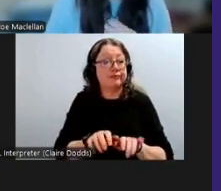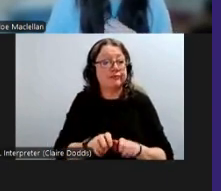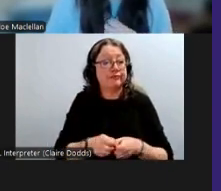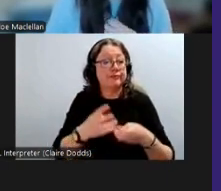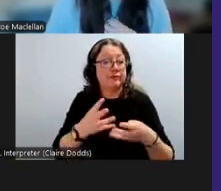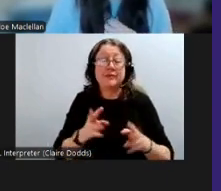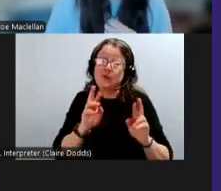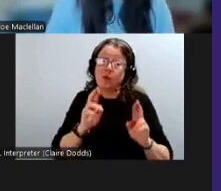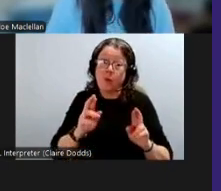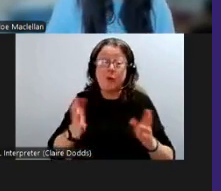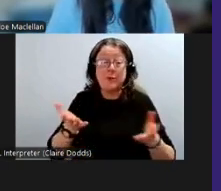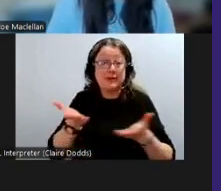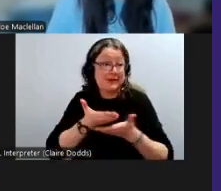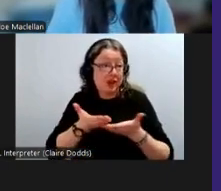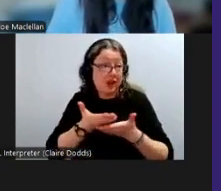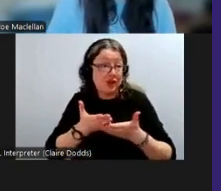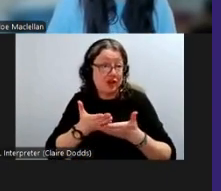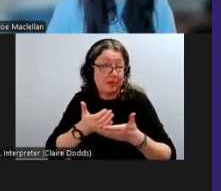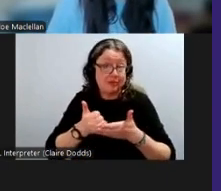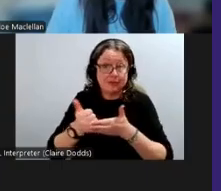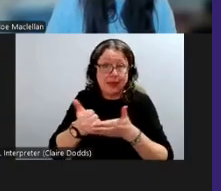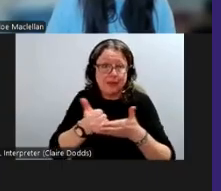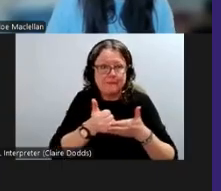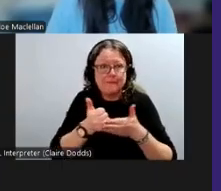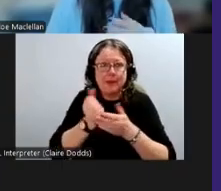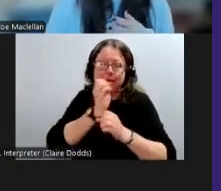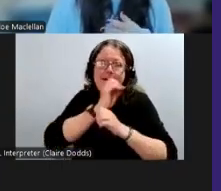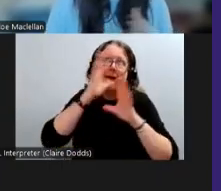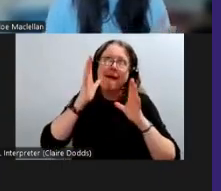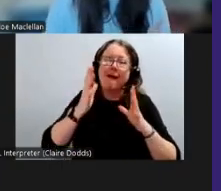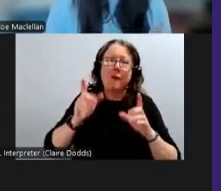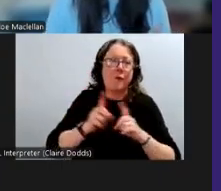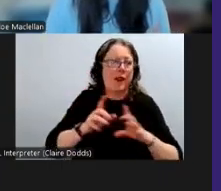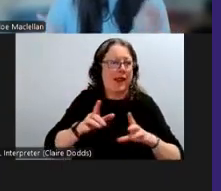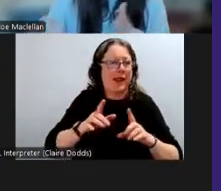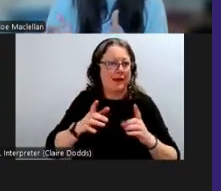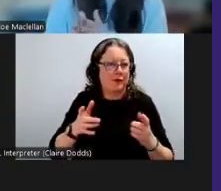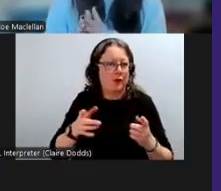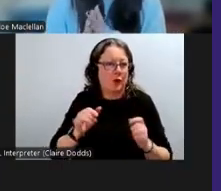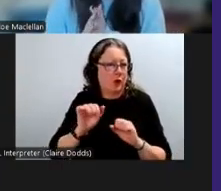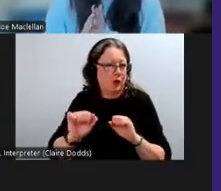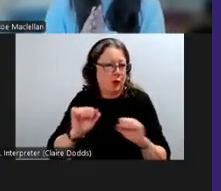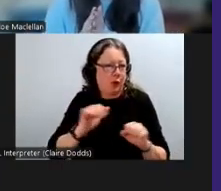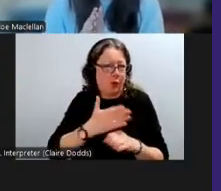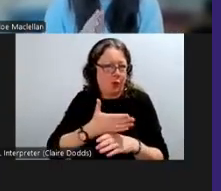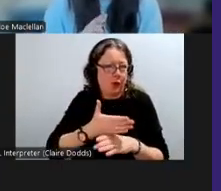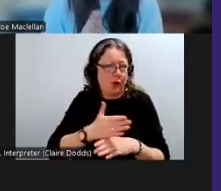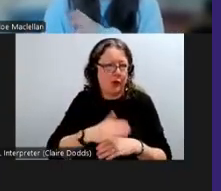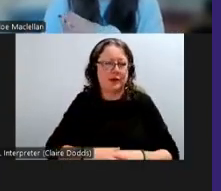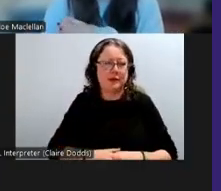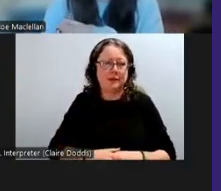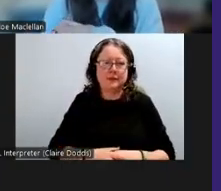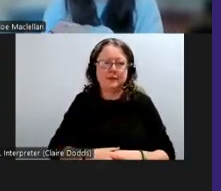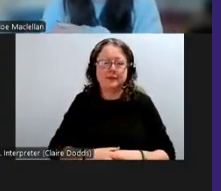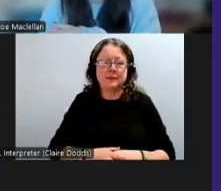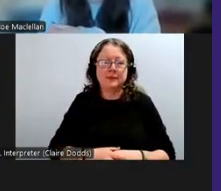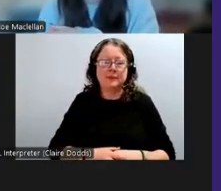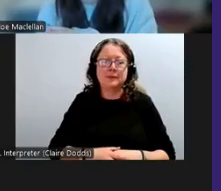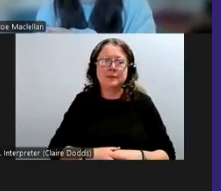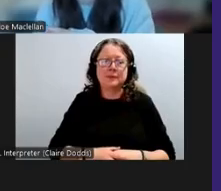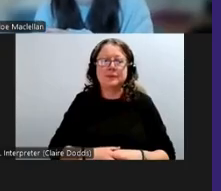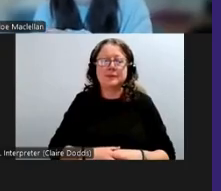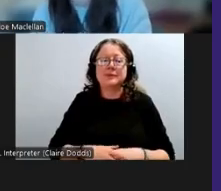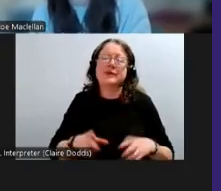with. Um, so as Georgina was saying, it's all quite, the statistics are quite